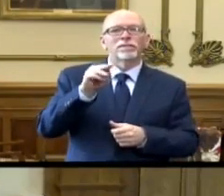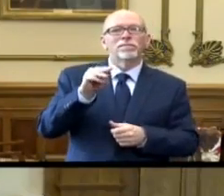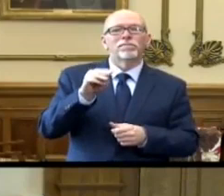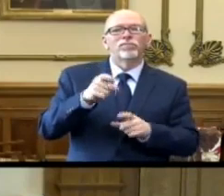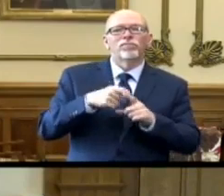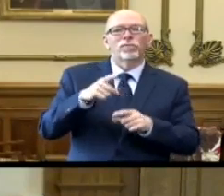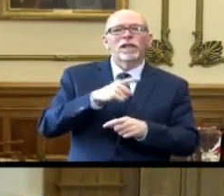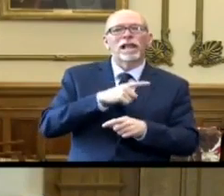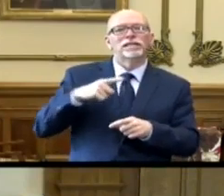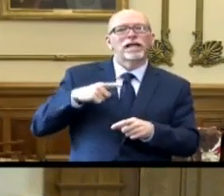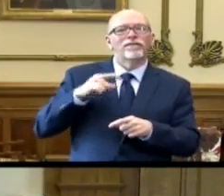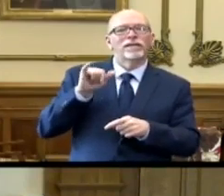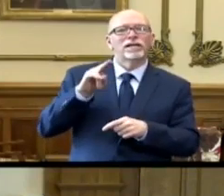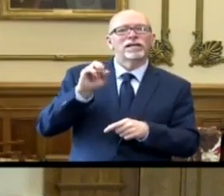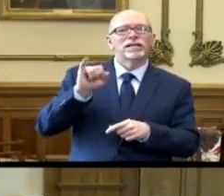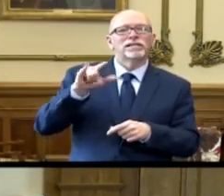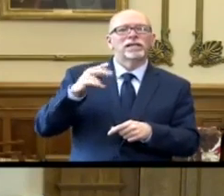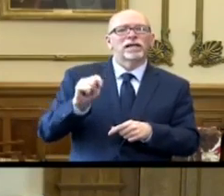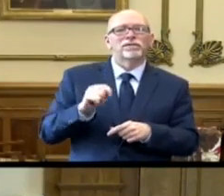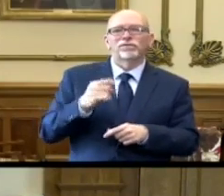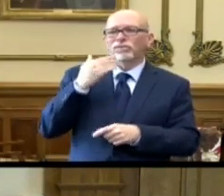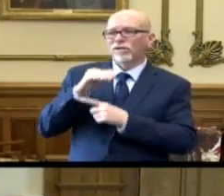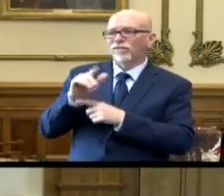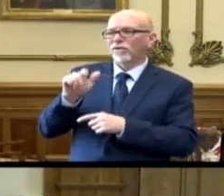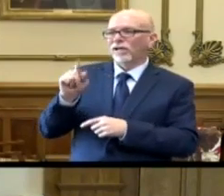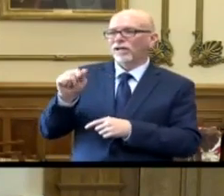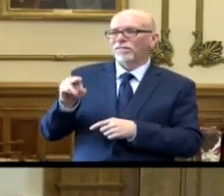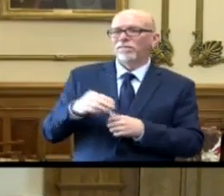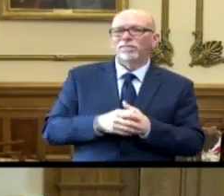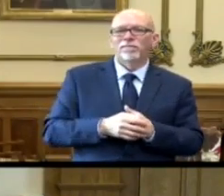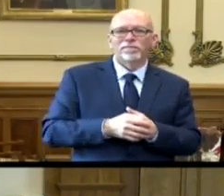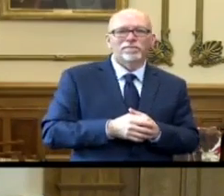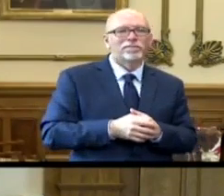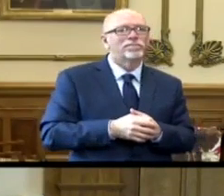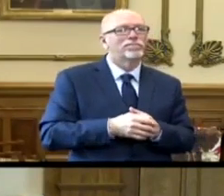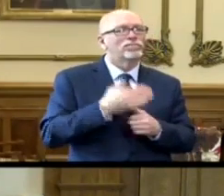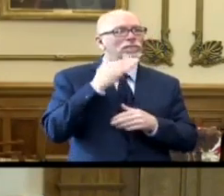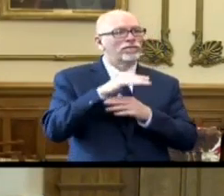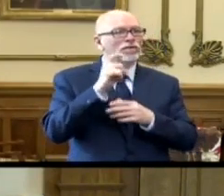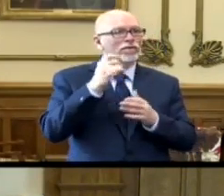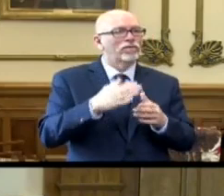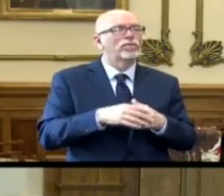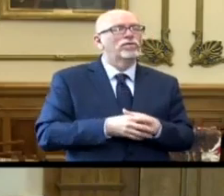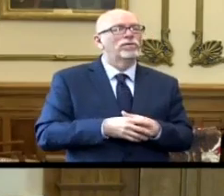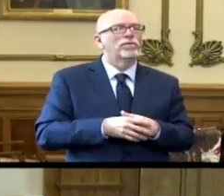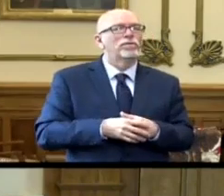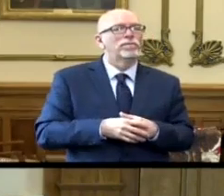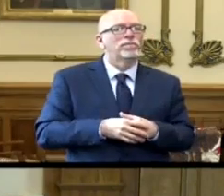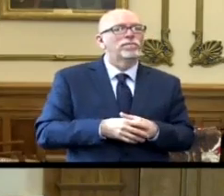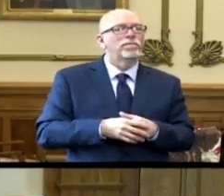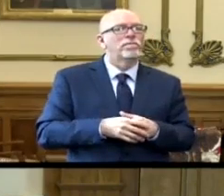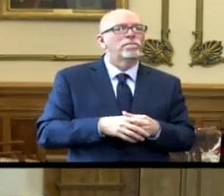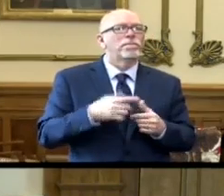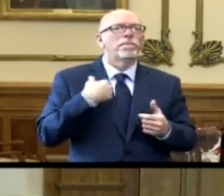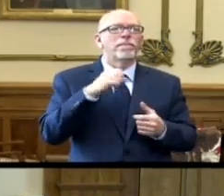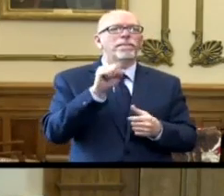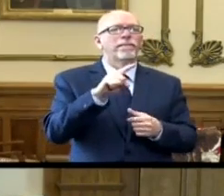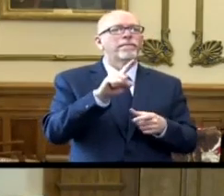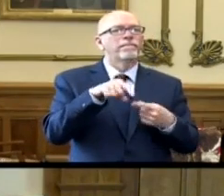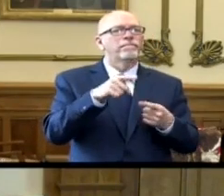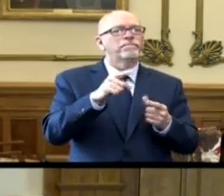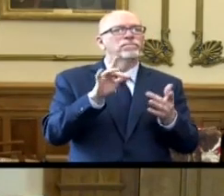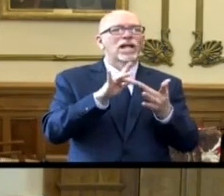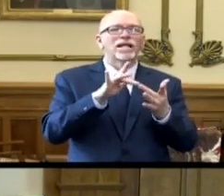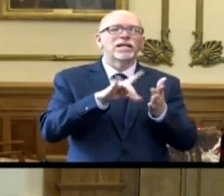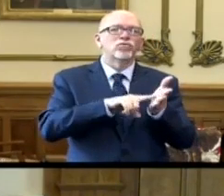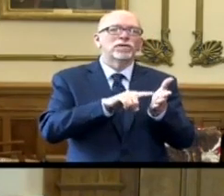Oostel, Legislative Insight. Good afternoon, Adam. Good afternoon, Governor. I wanted to ask about